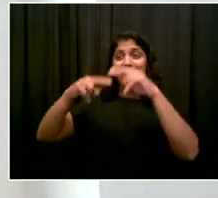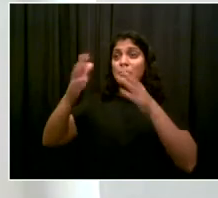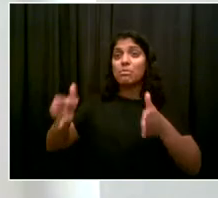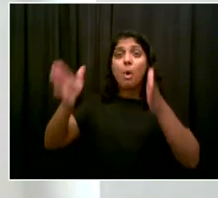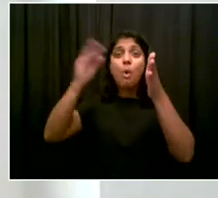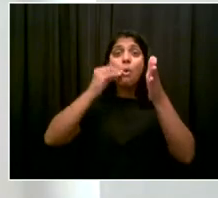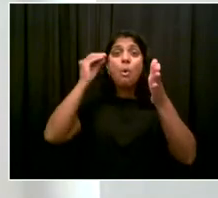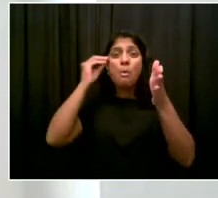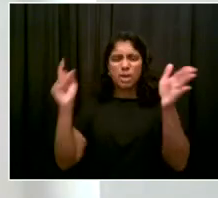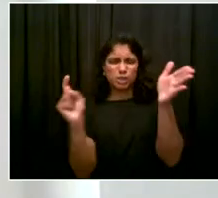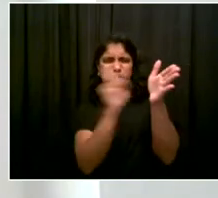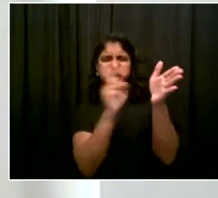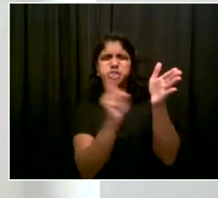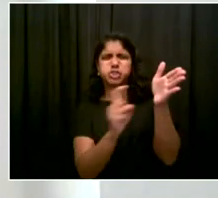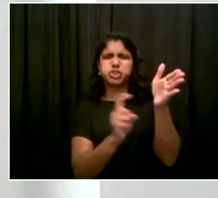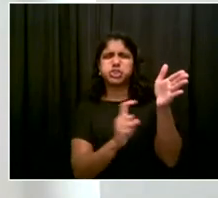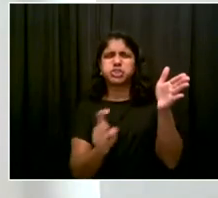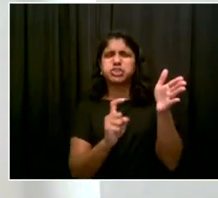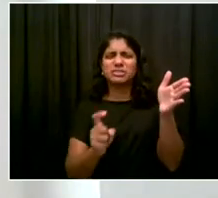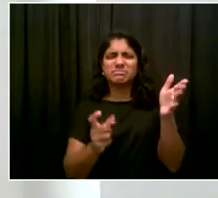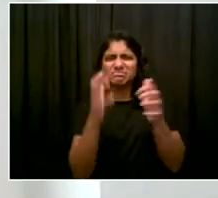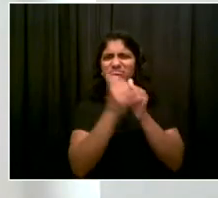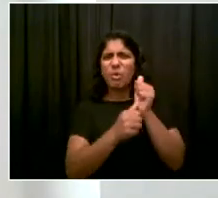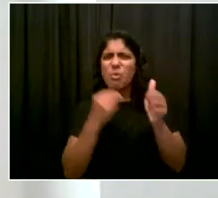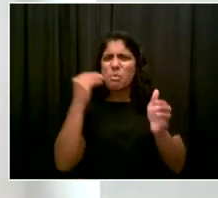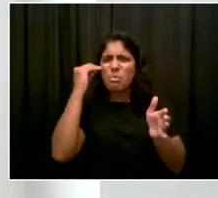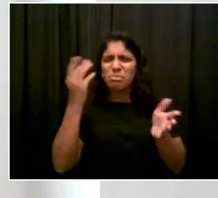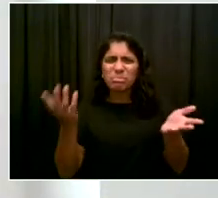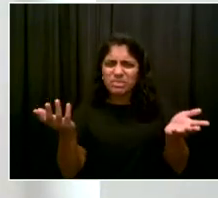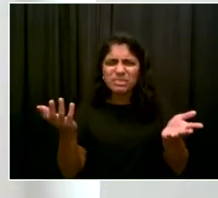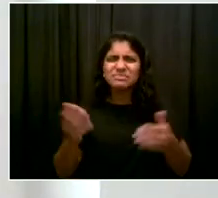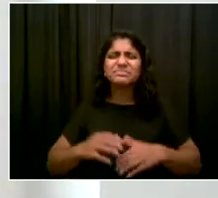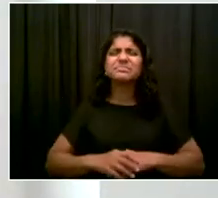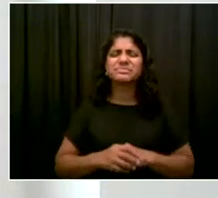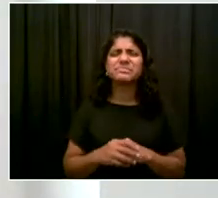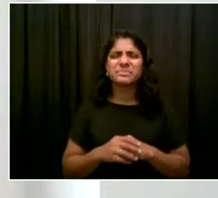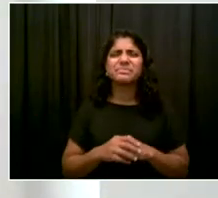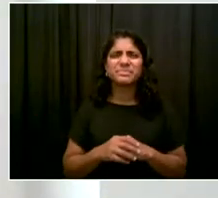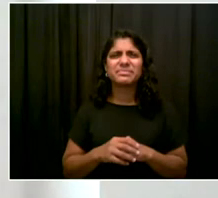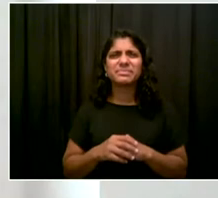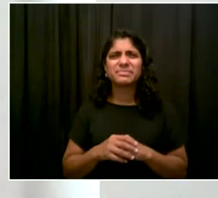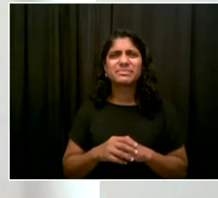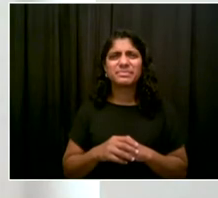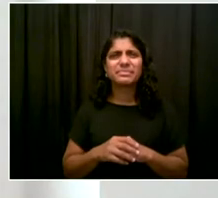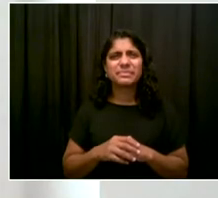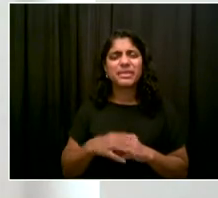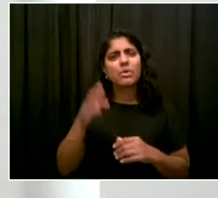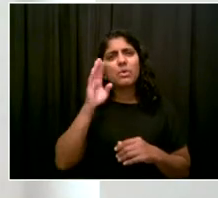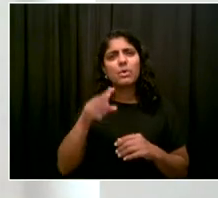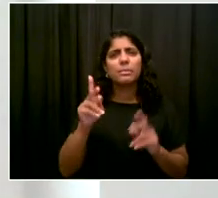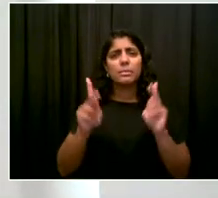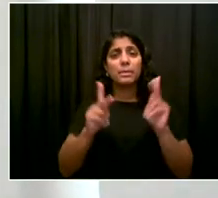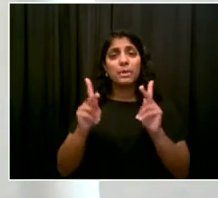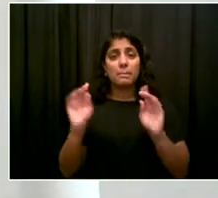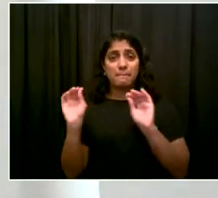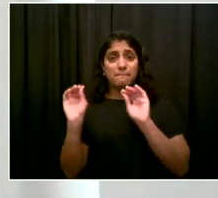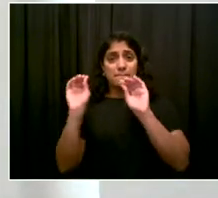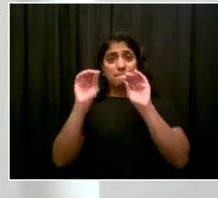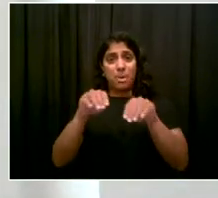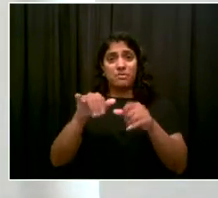neighborhoods in part based on a promise, a quality of life. So we choose to live